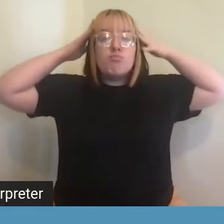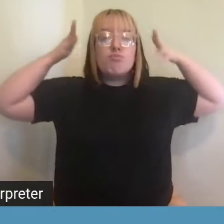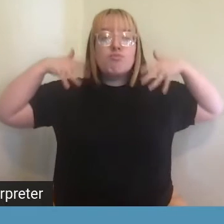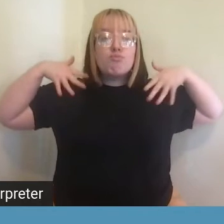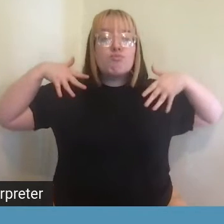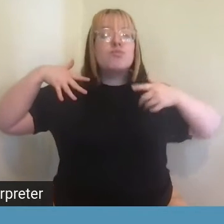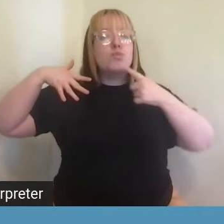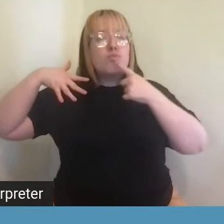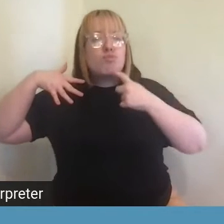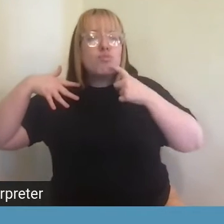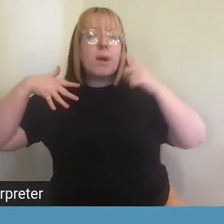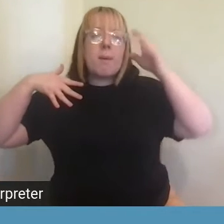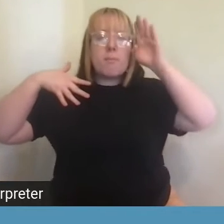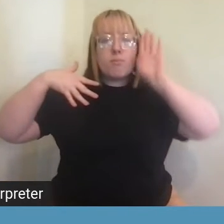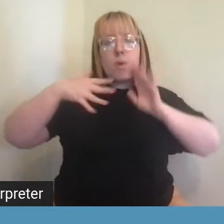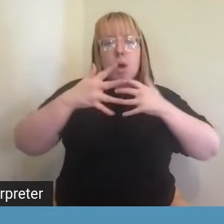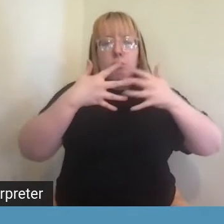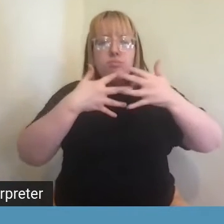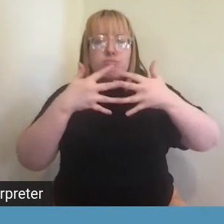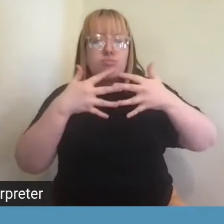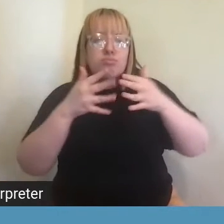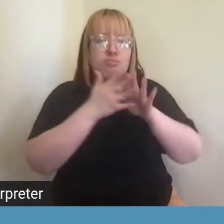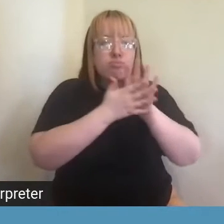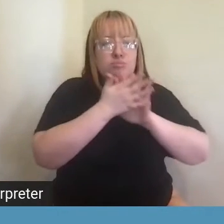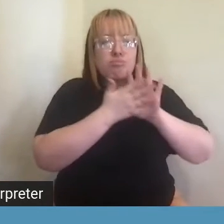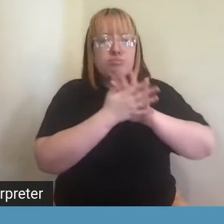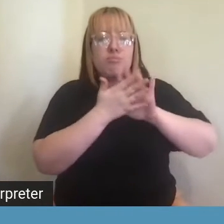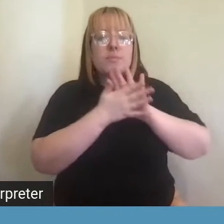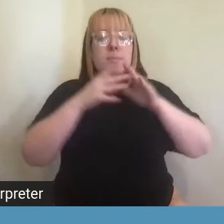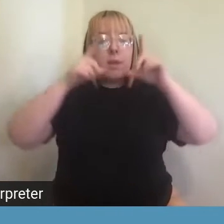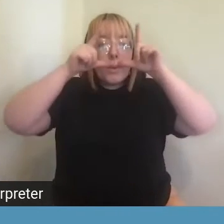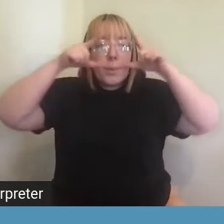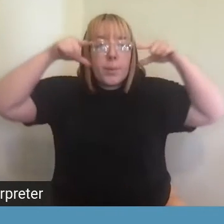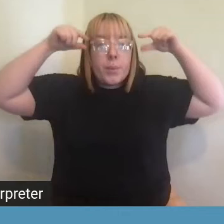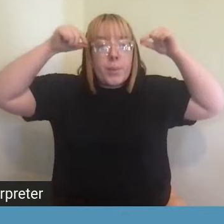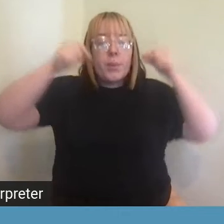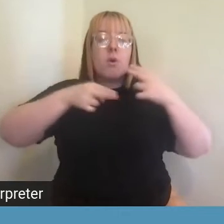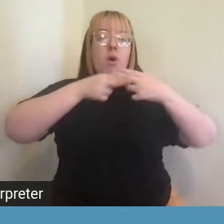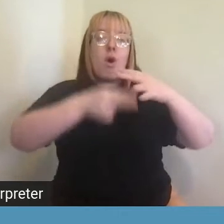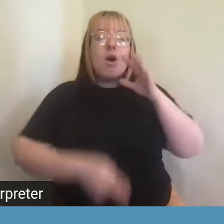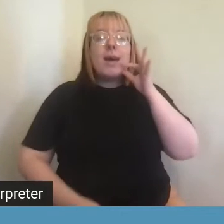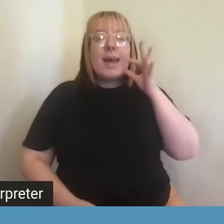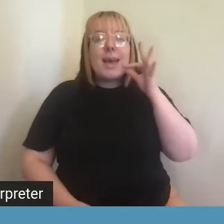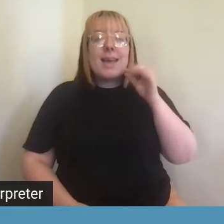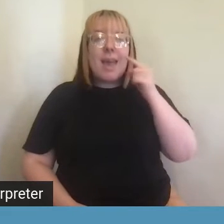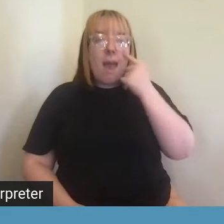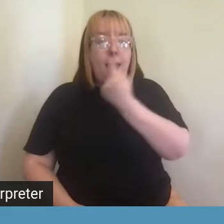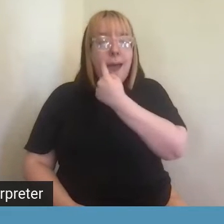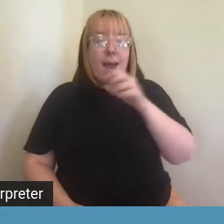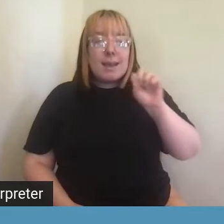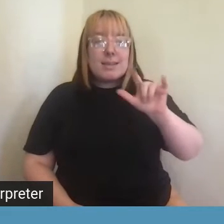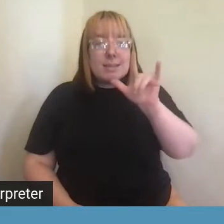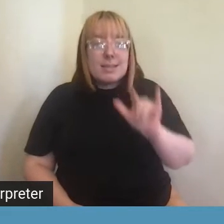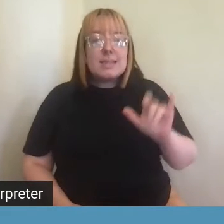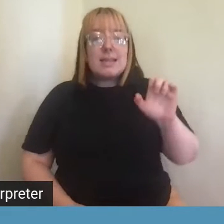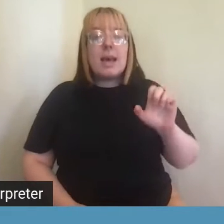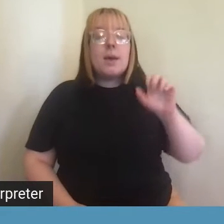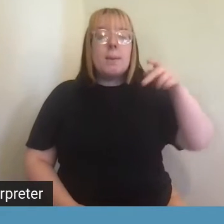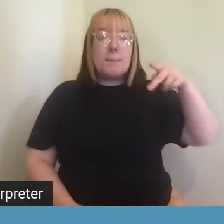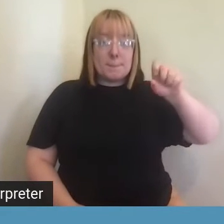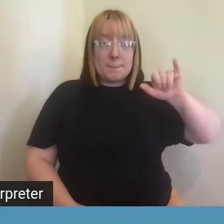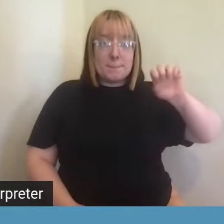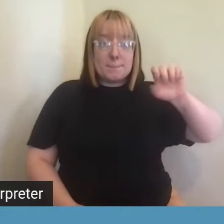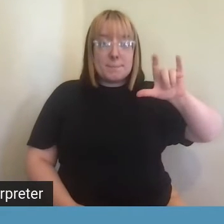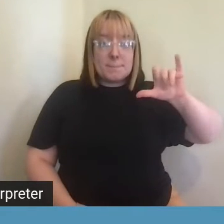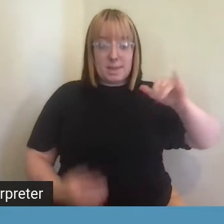wearing black-rimmed glasses that are often referred to as cat eye style. And today I'm wearing a long-sleeve paisley patterned blouse, and I'm sitting